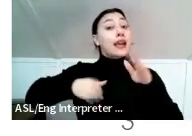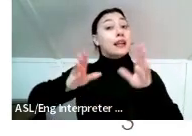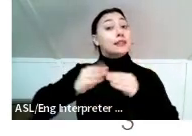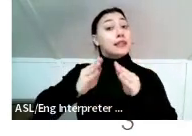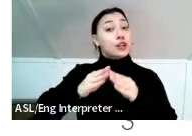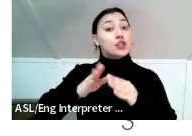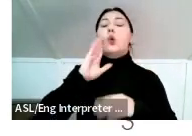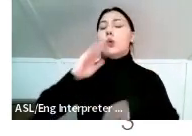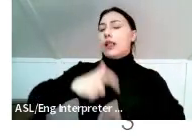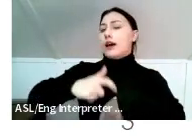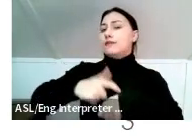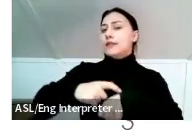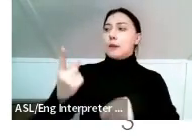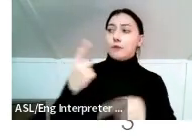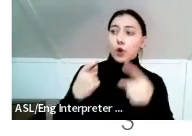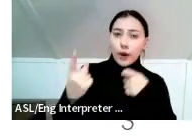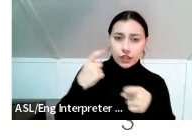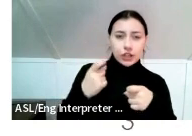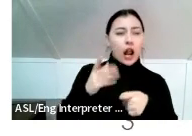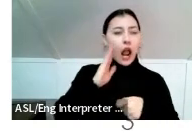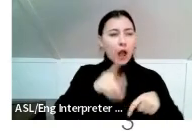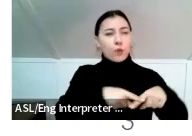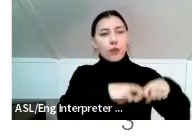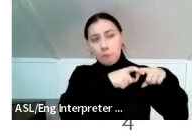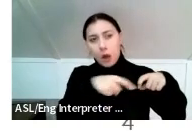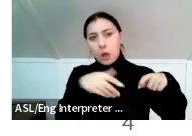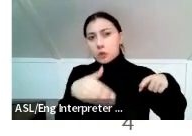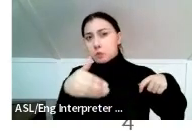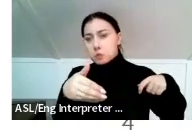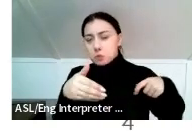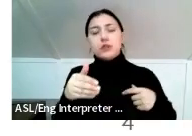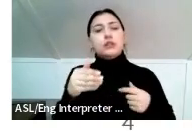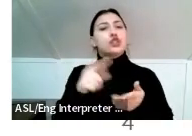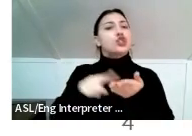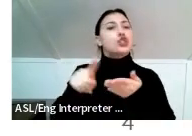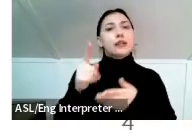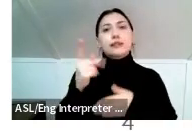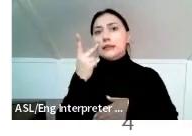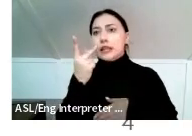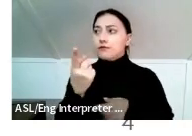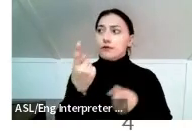well as throughout. And next slide, please.